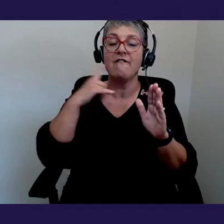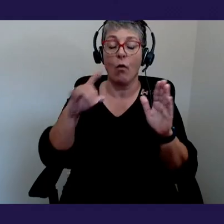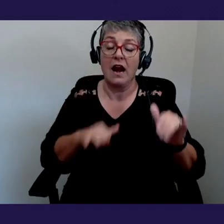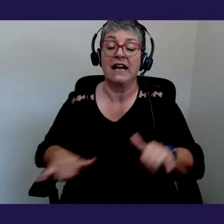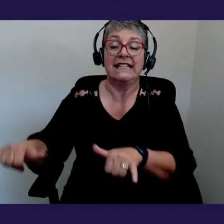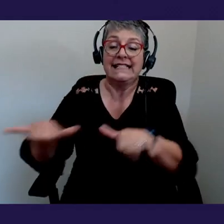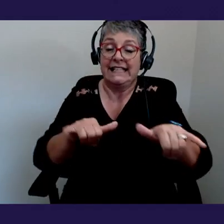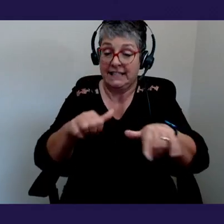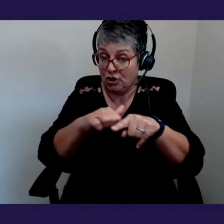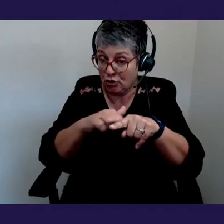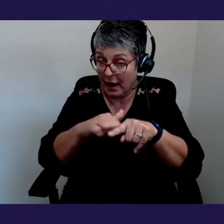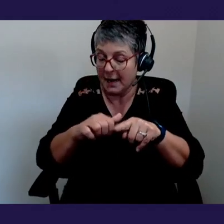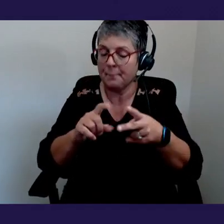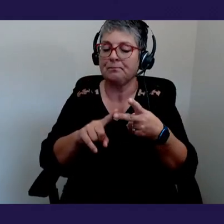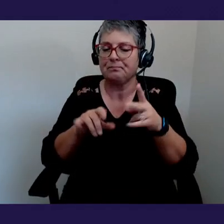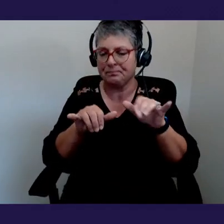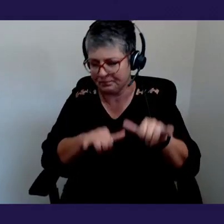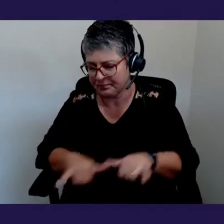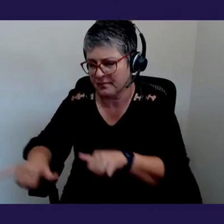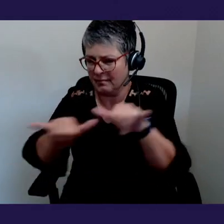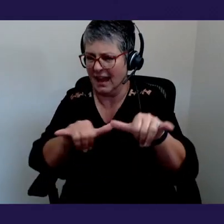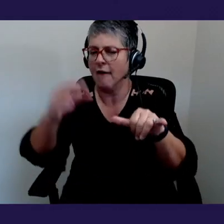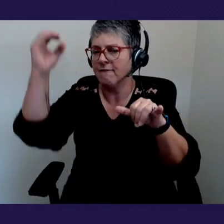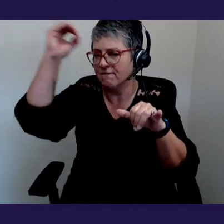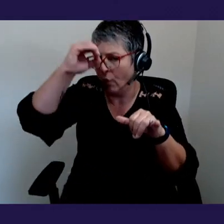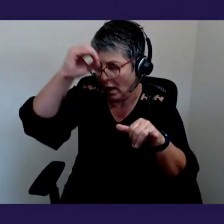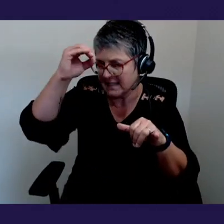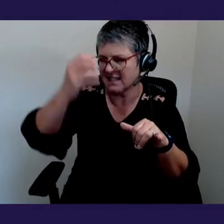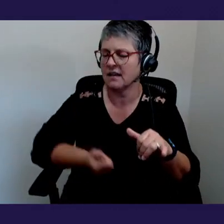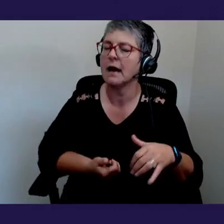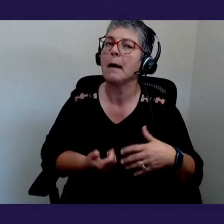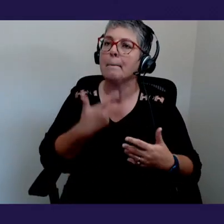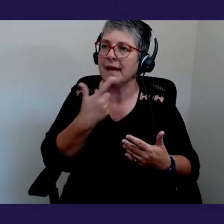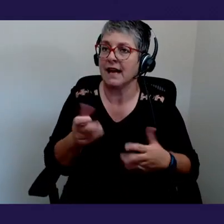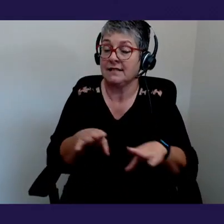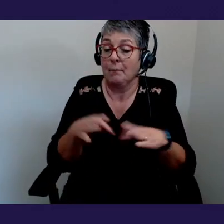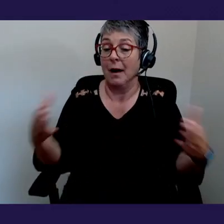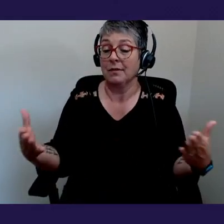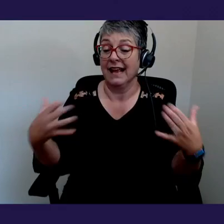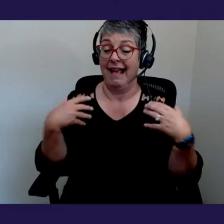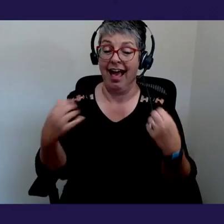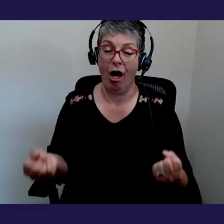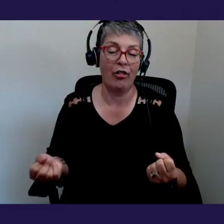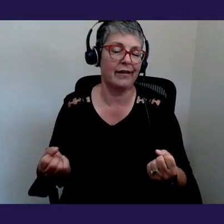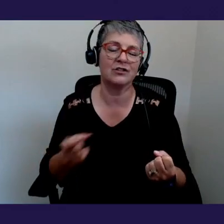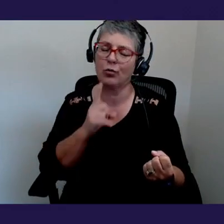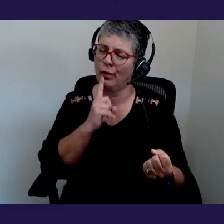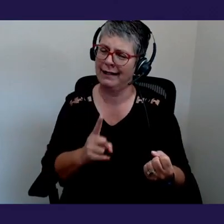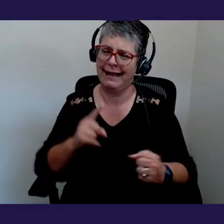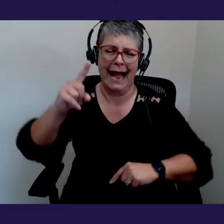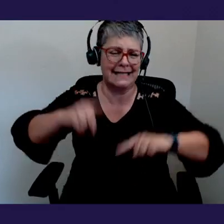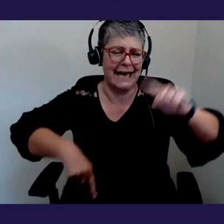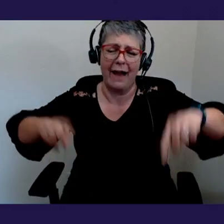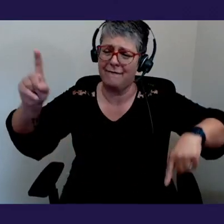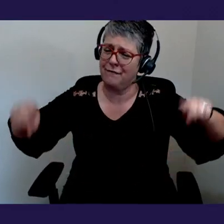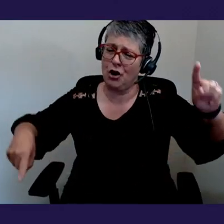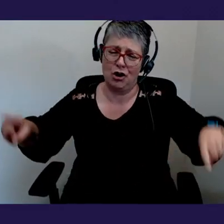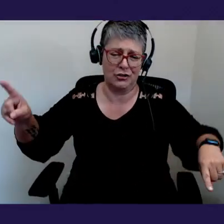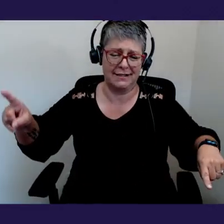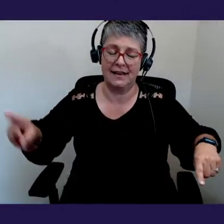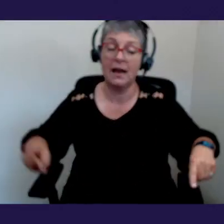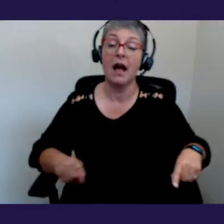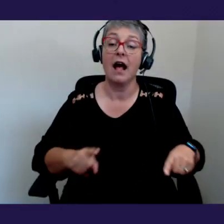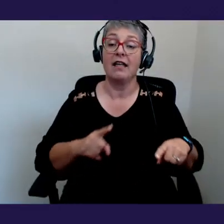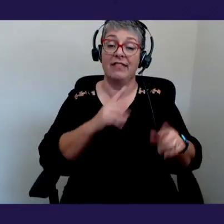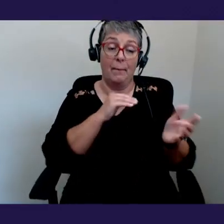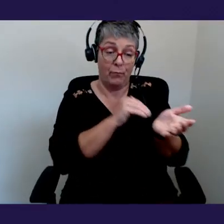of voice, because public health really represents a very diverse field of practitioners, even when we